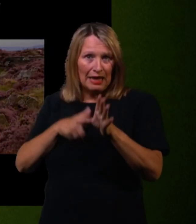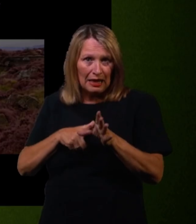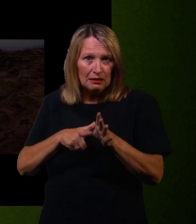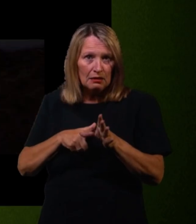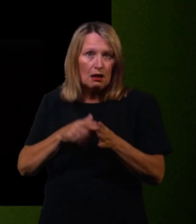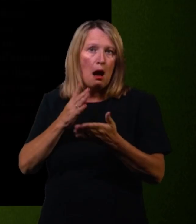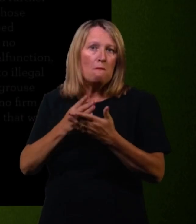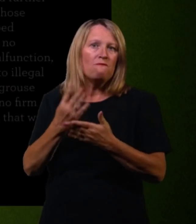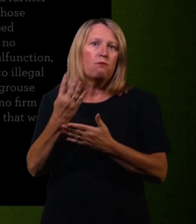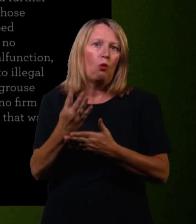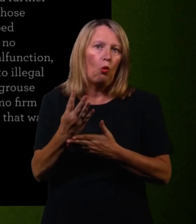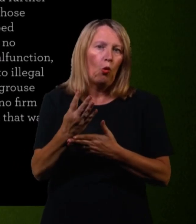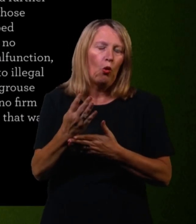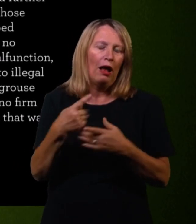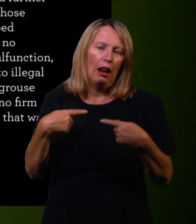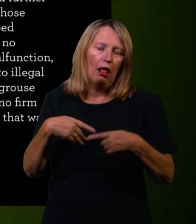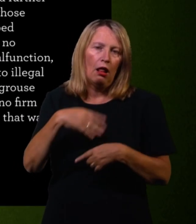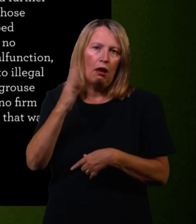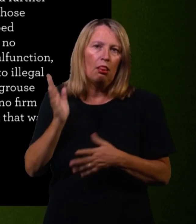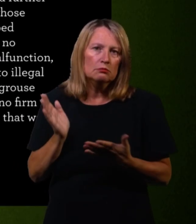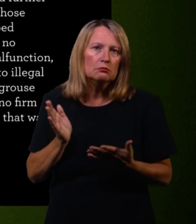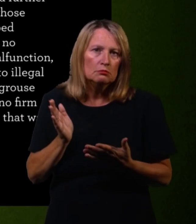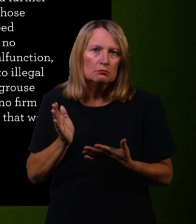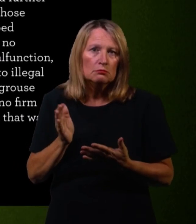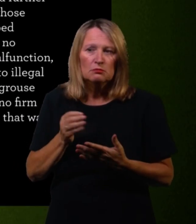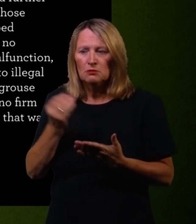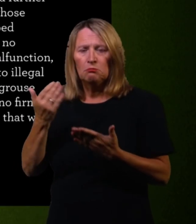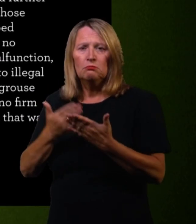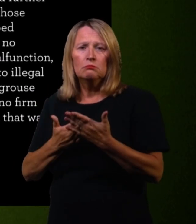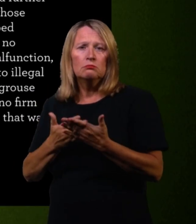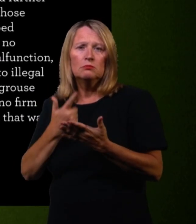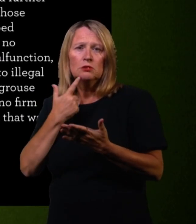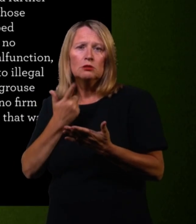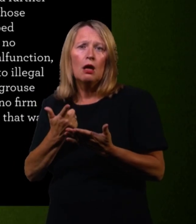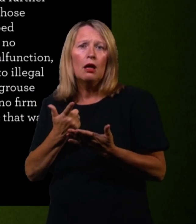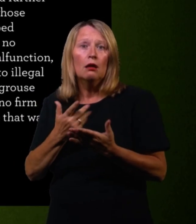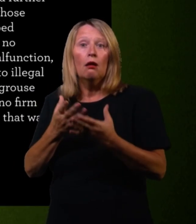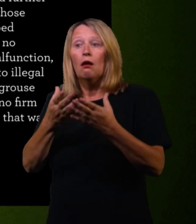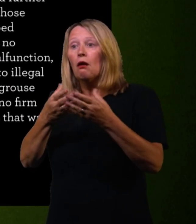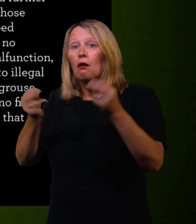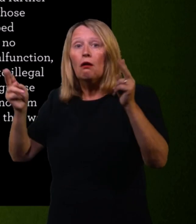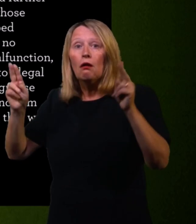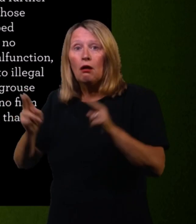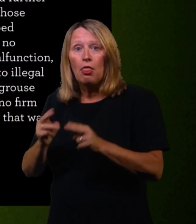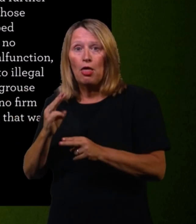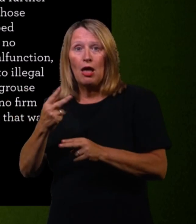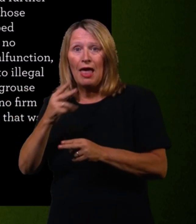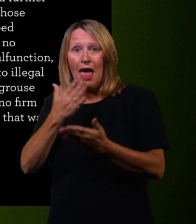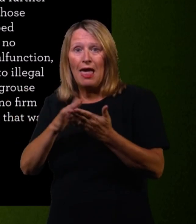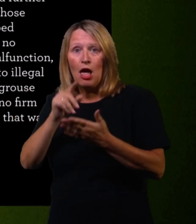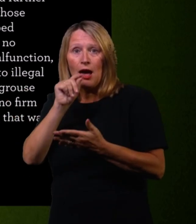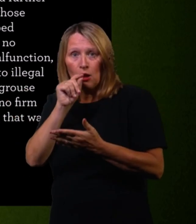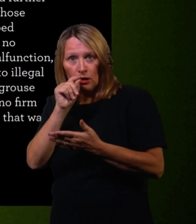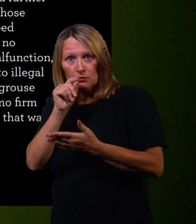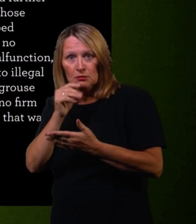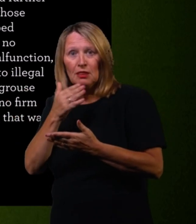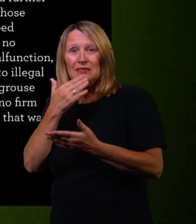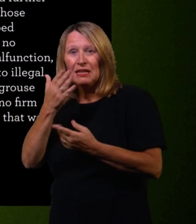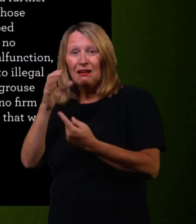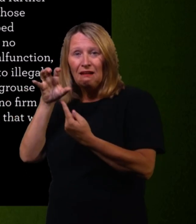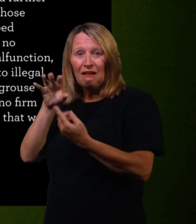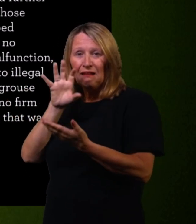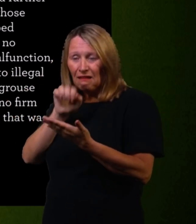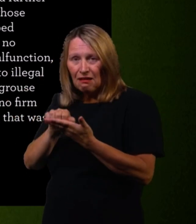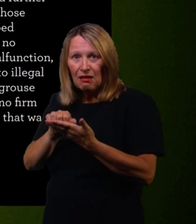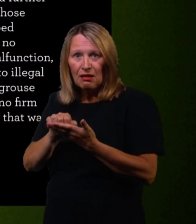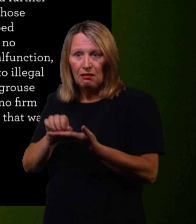killed, whilst the paper strongly suggests that the disappearance of a further 38 hen harriers, whose satellite tags stopped transmitting with no